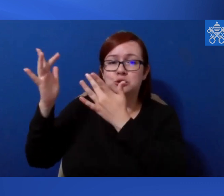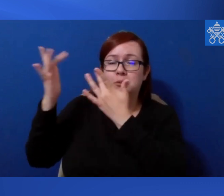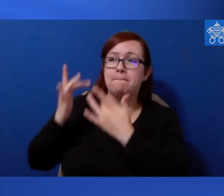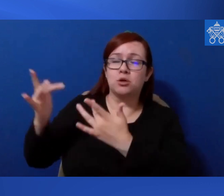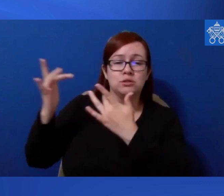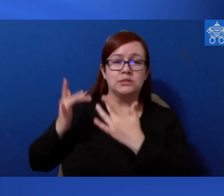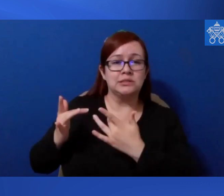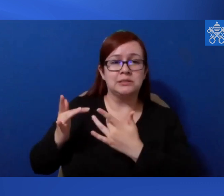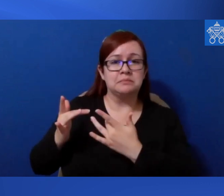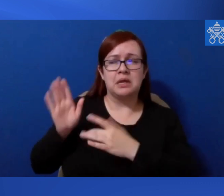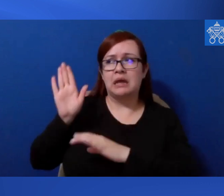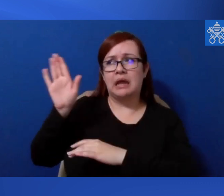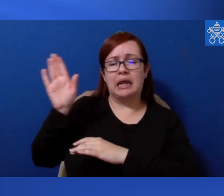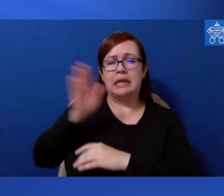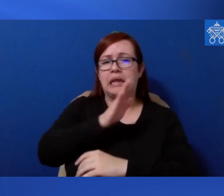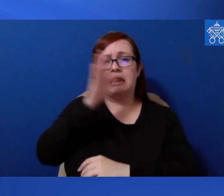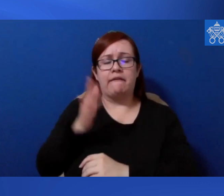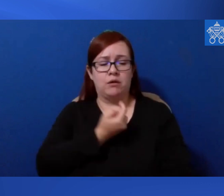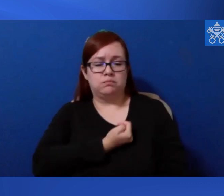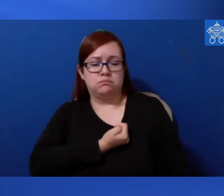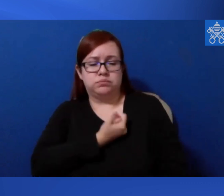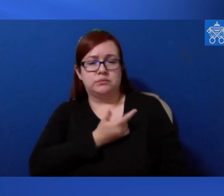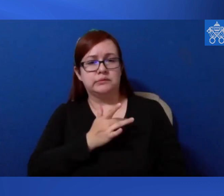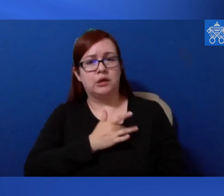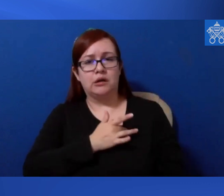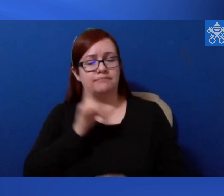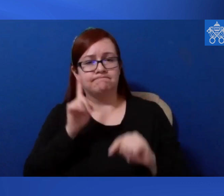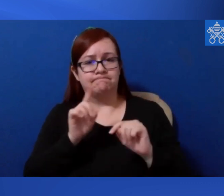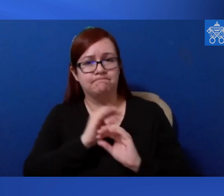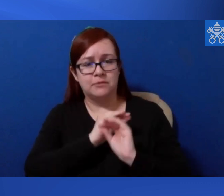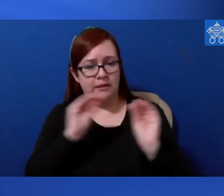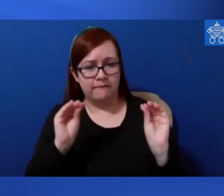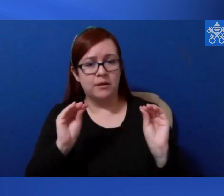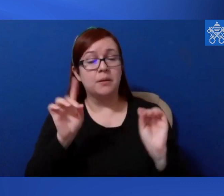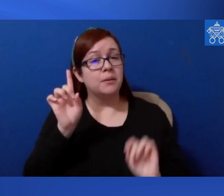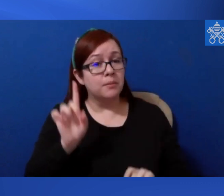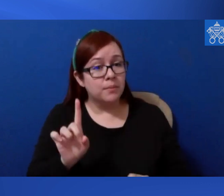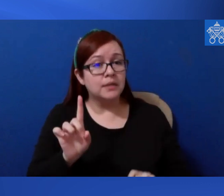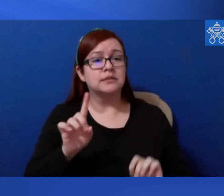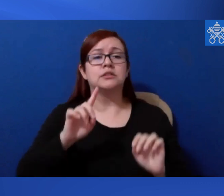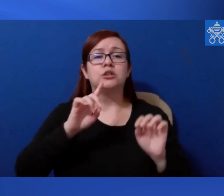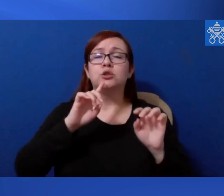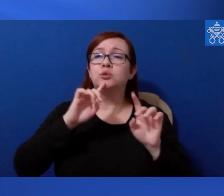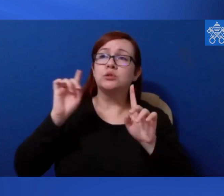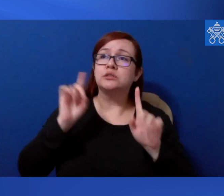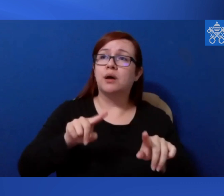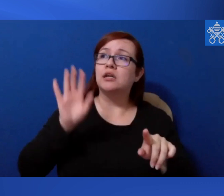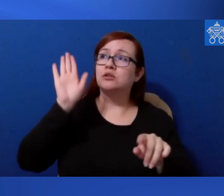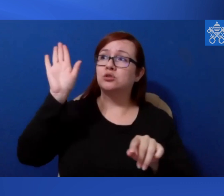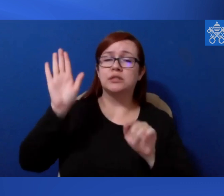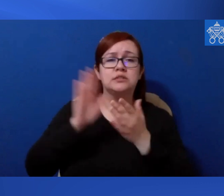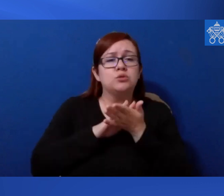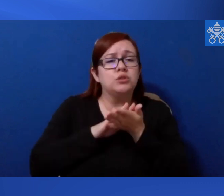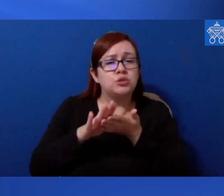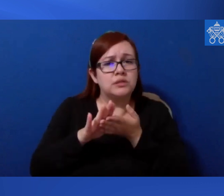which He never withdraws from His heart. However, by corresponding to His gratuitousness, that is,